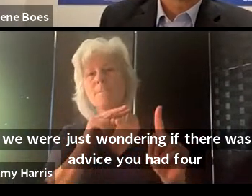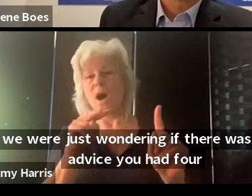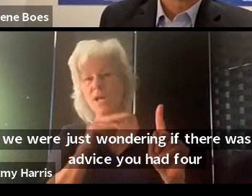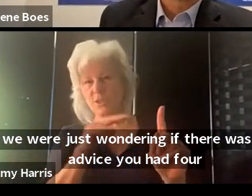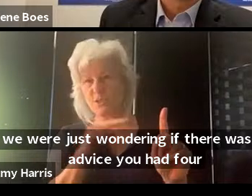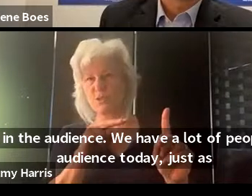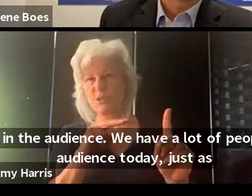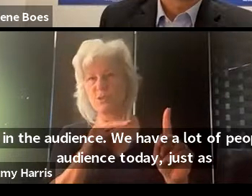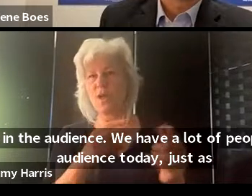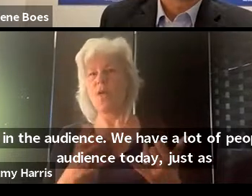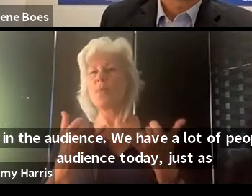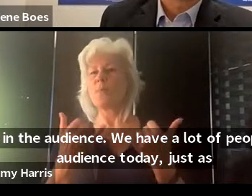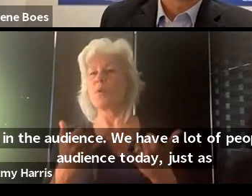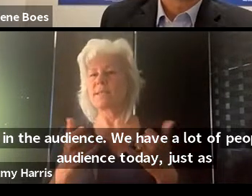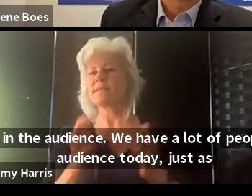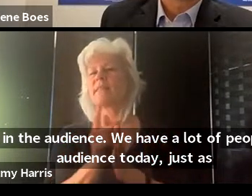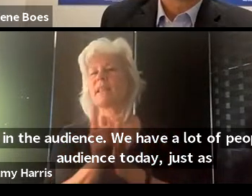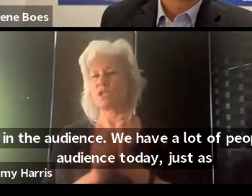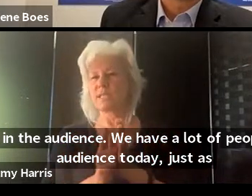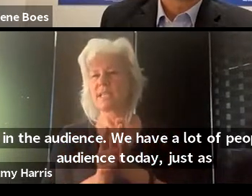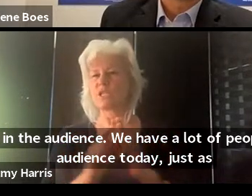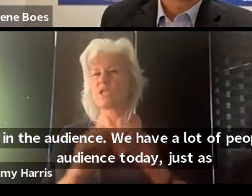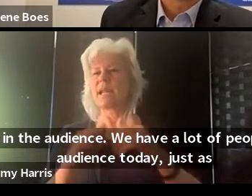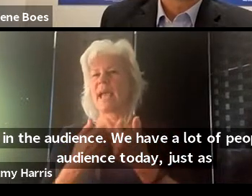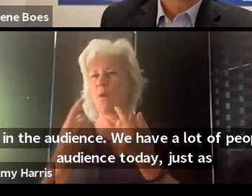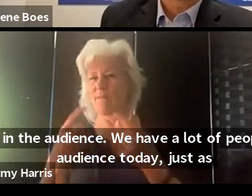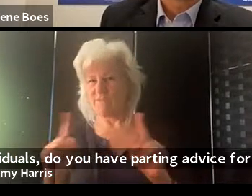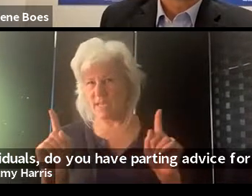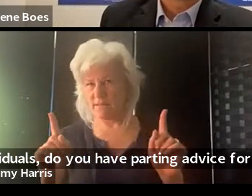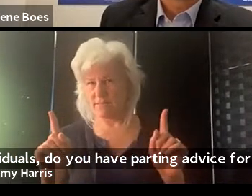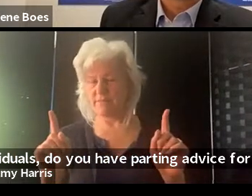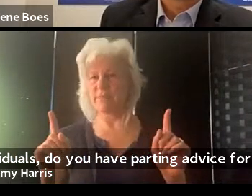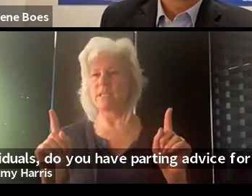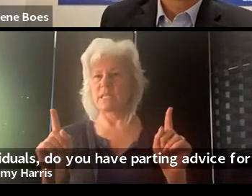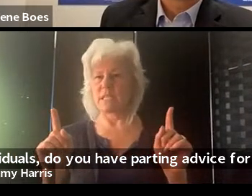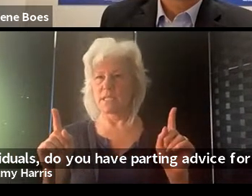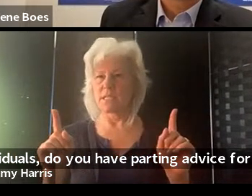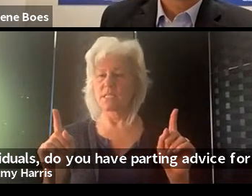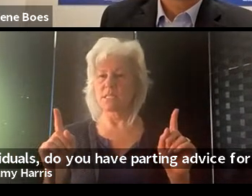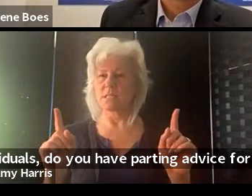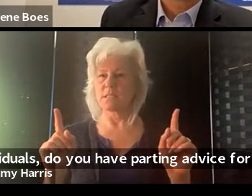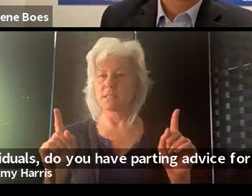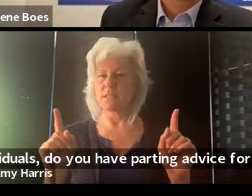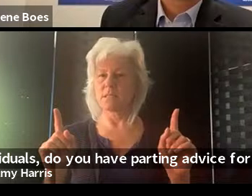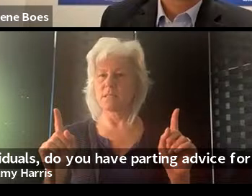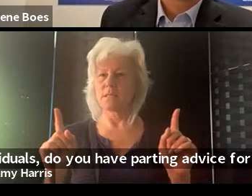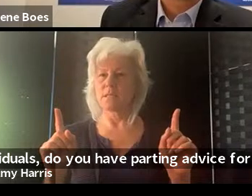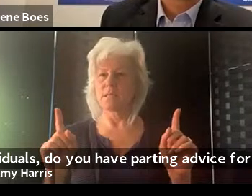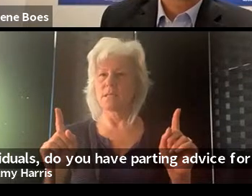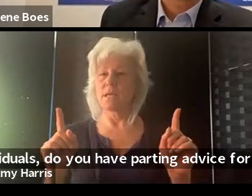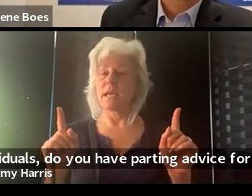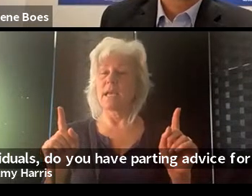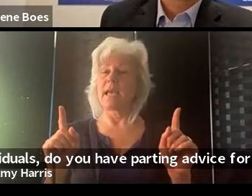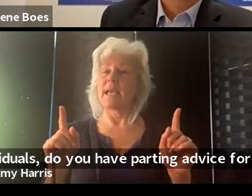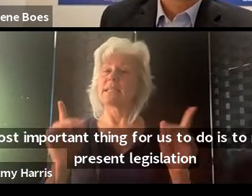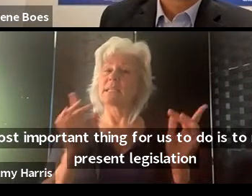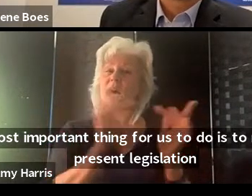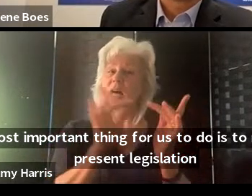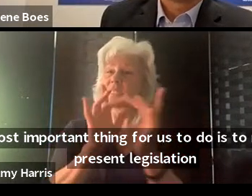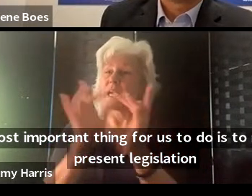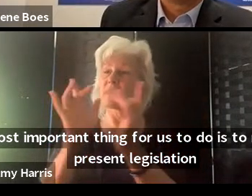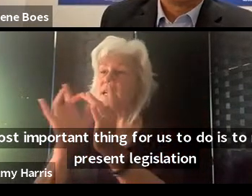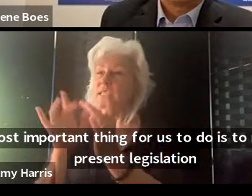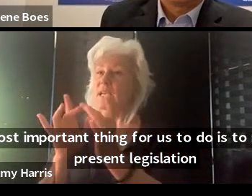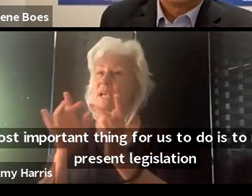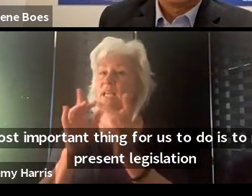the present legislation and how effective it is. and to stay in touch with our political leaders. So much